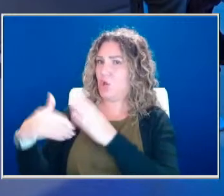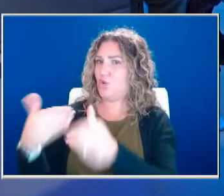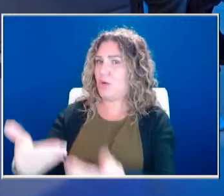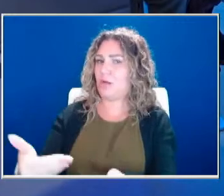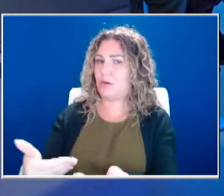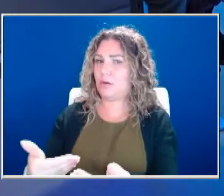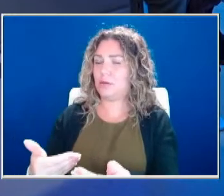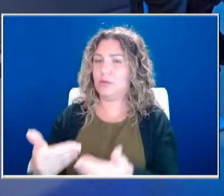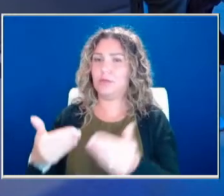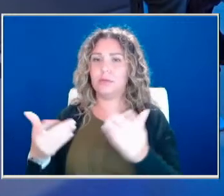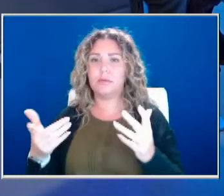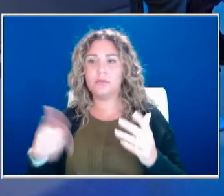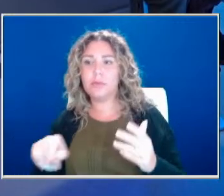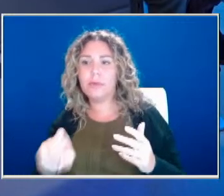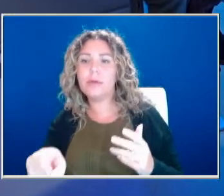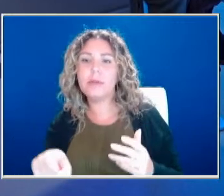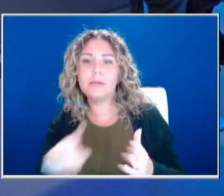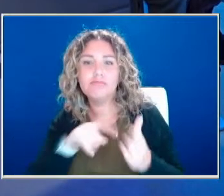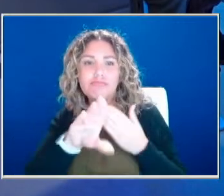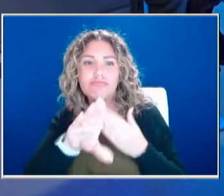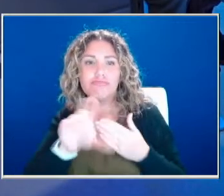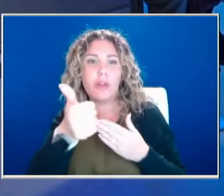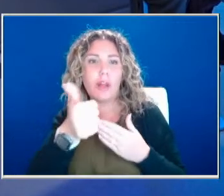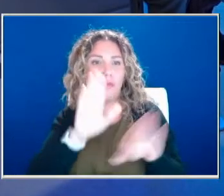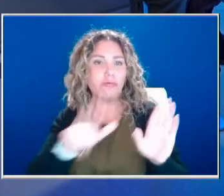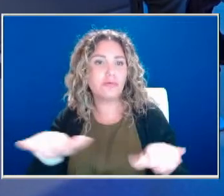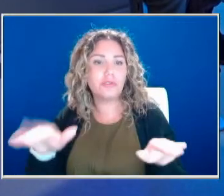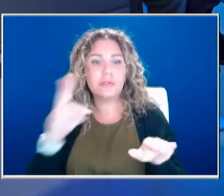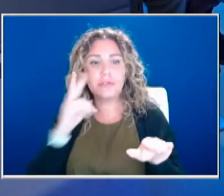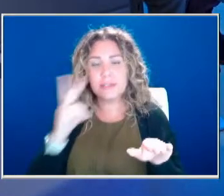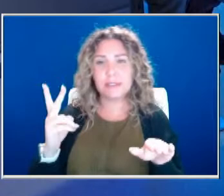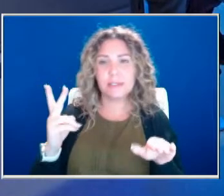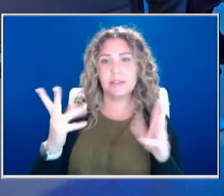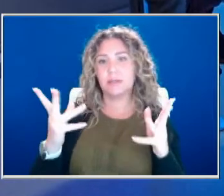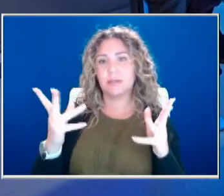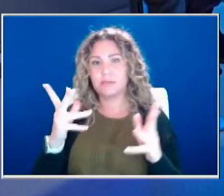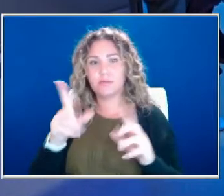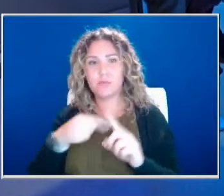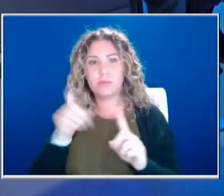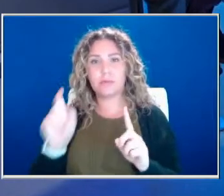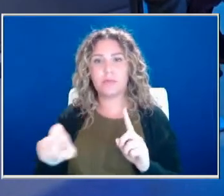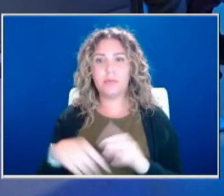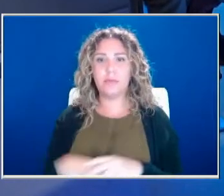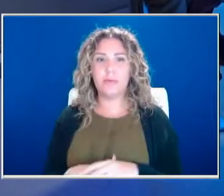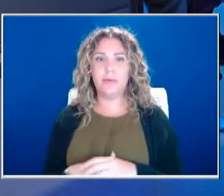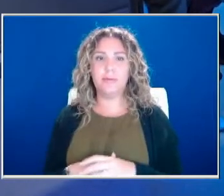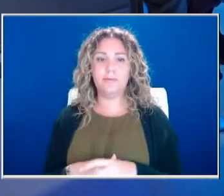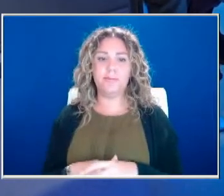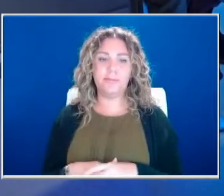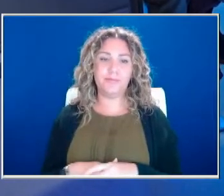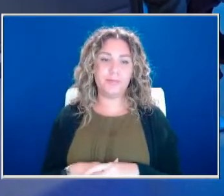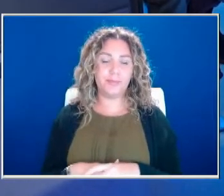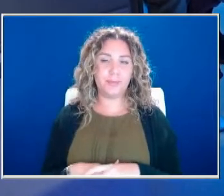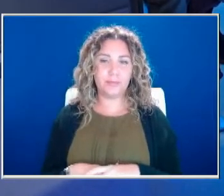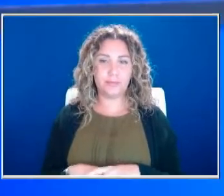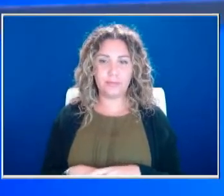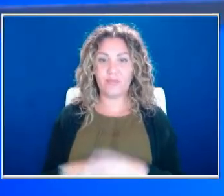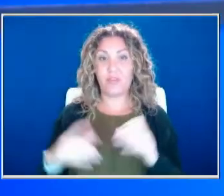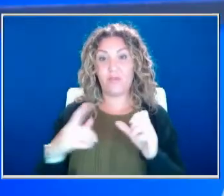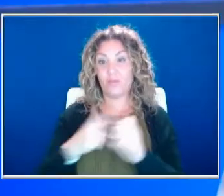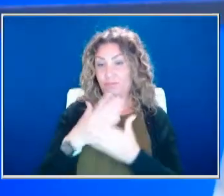need to have their other children seen? When would that be necessary? So for the first part of the question, which is a good